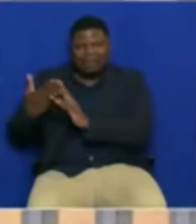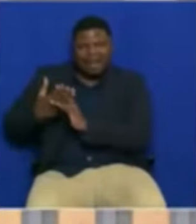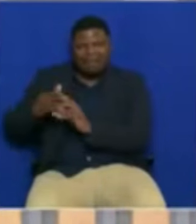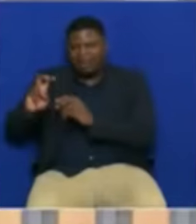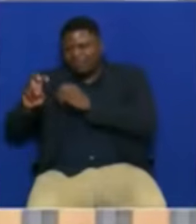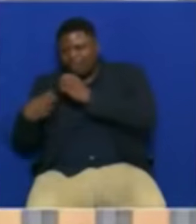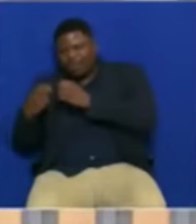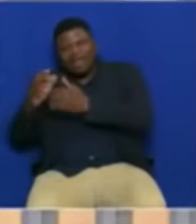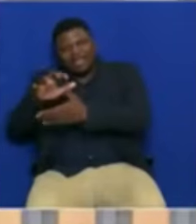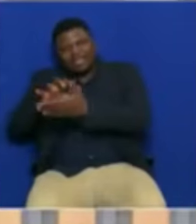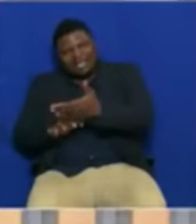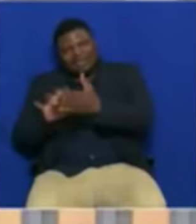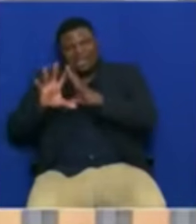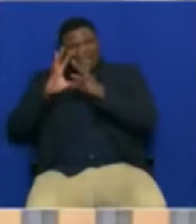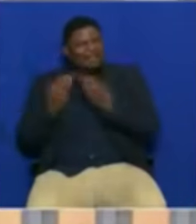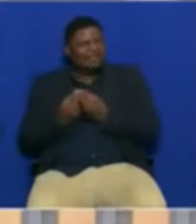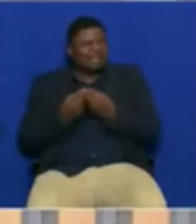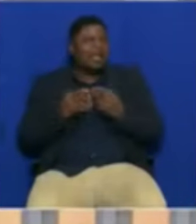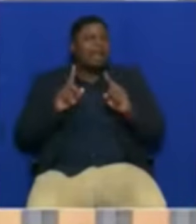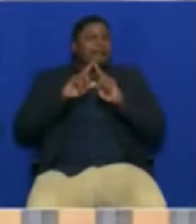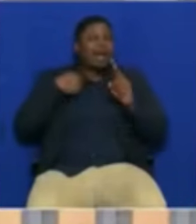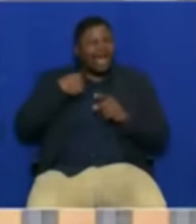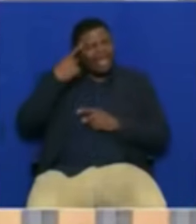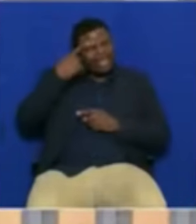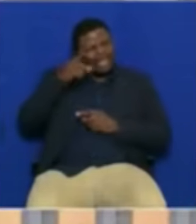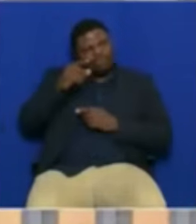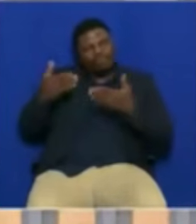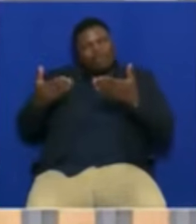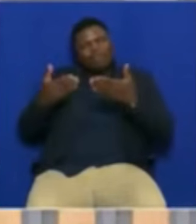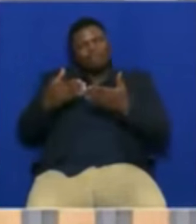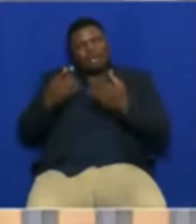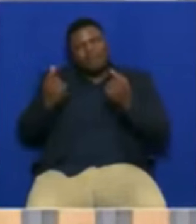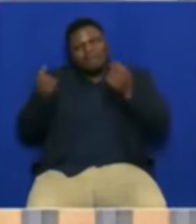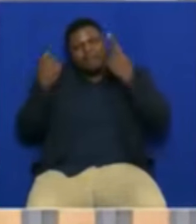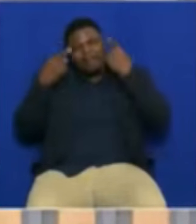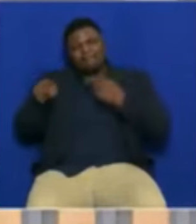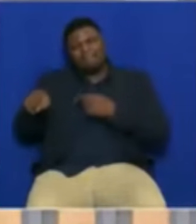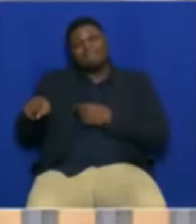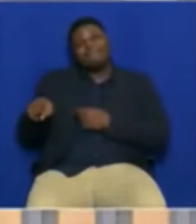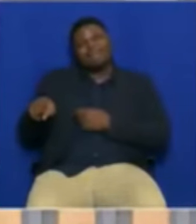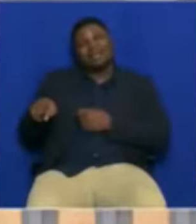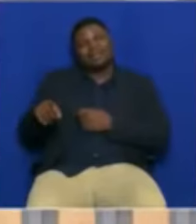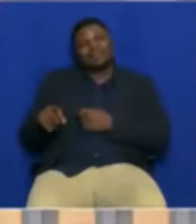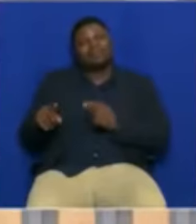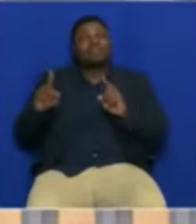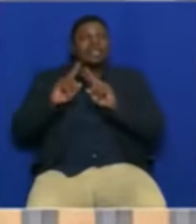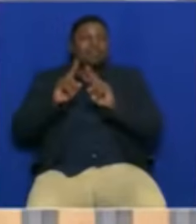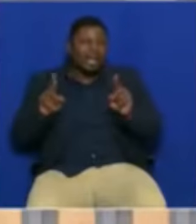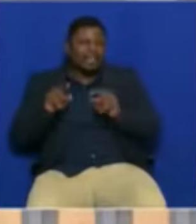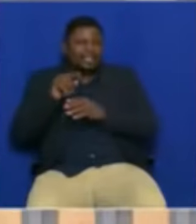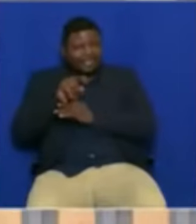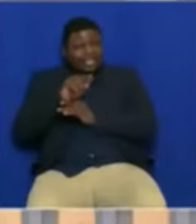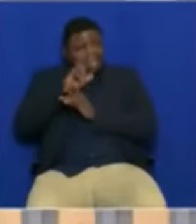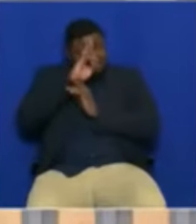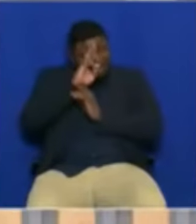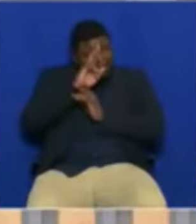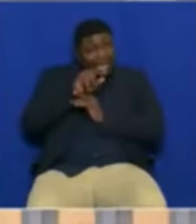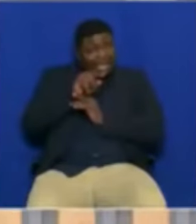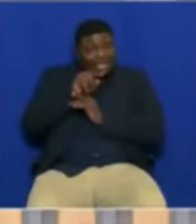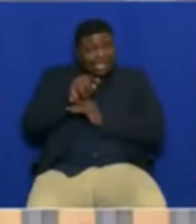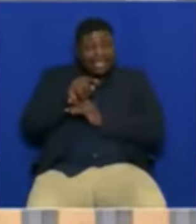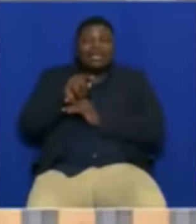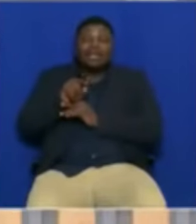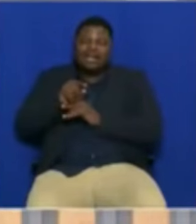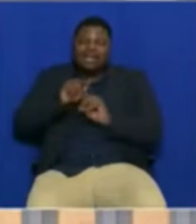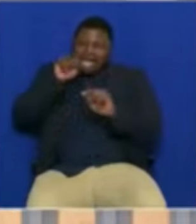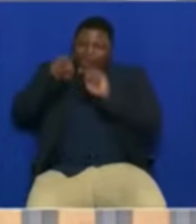the substance of the complaint, because all these complaints are about crime intelligence and what's referred to IDEC. And what's referred to IDEC